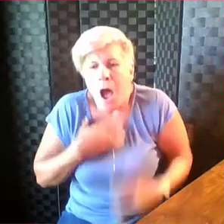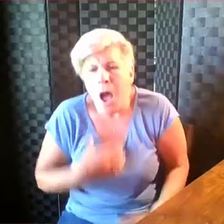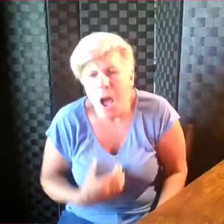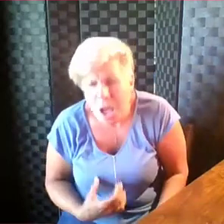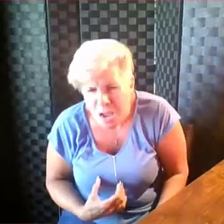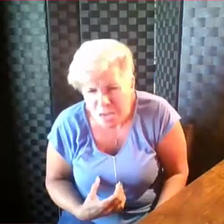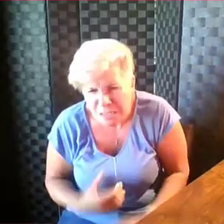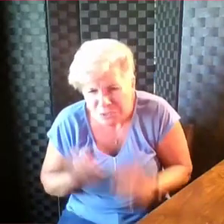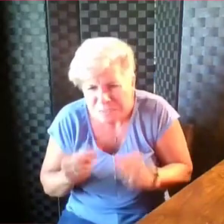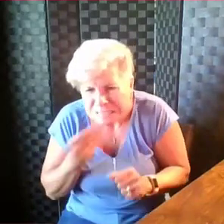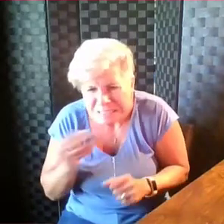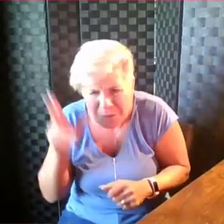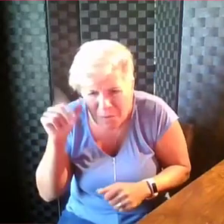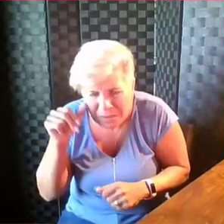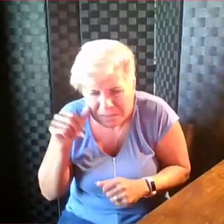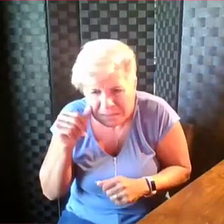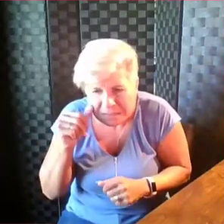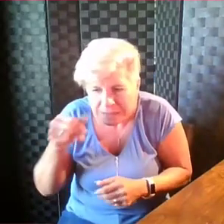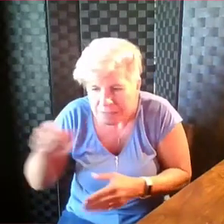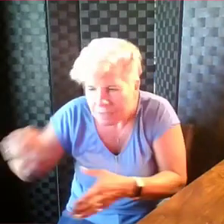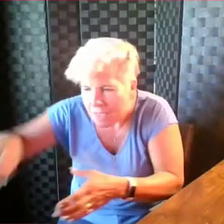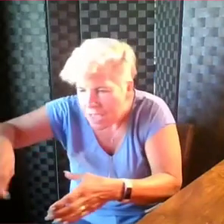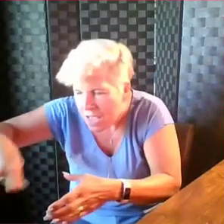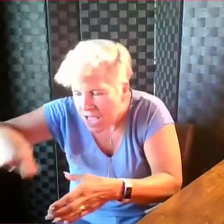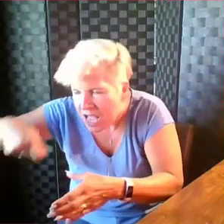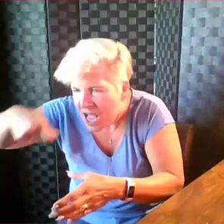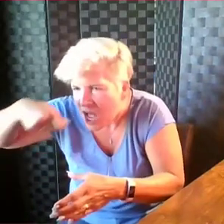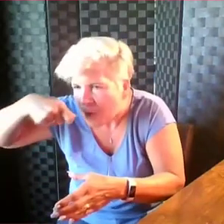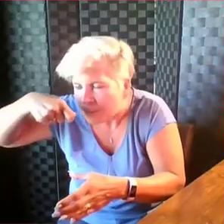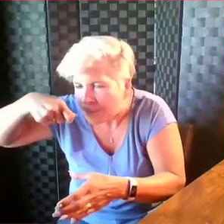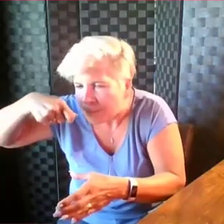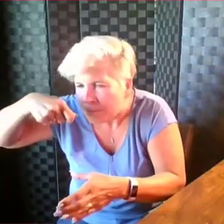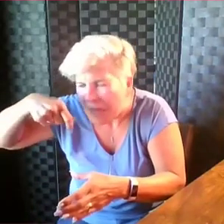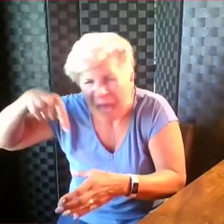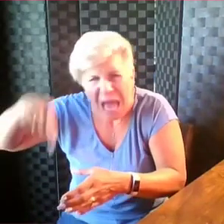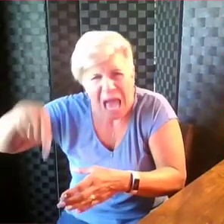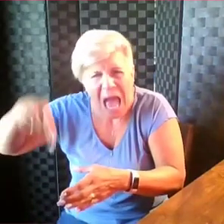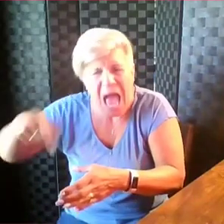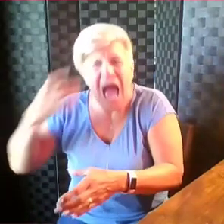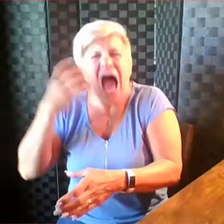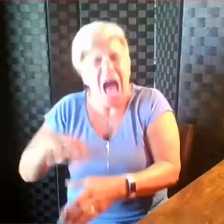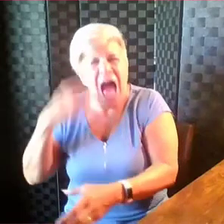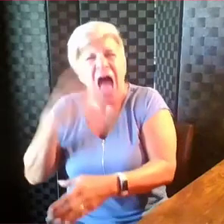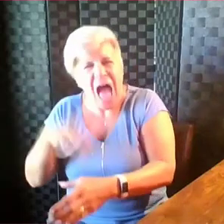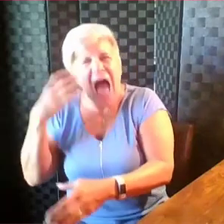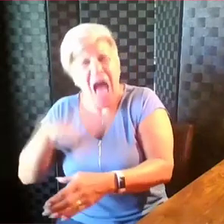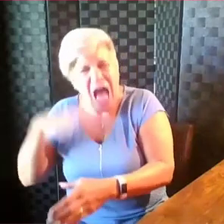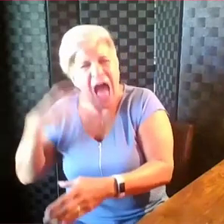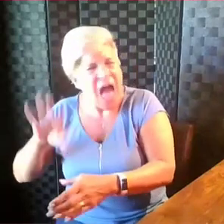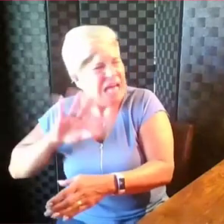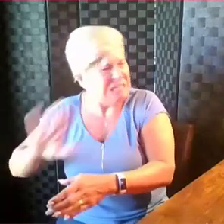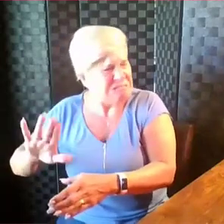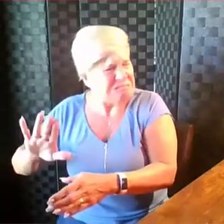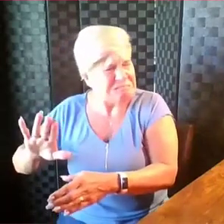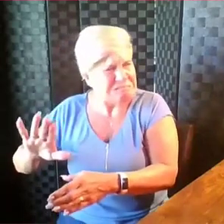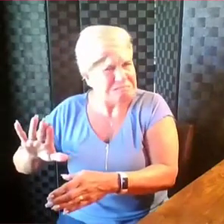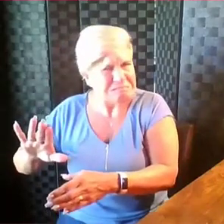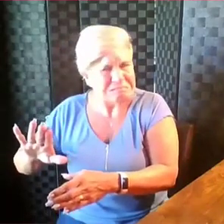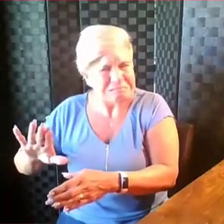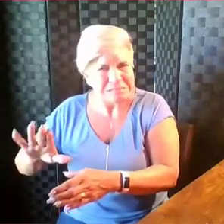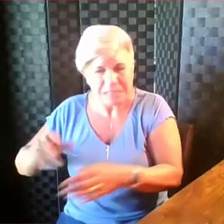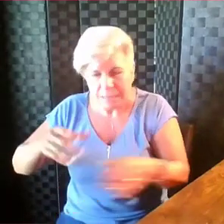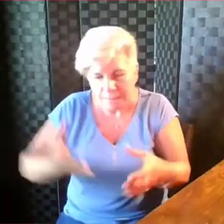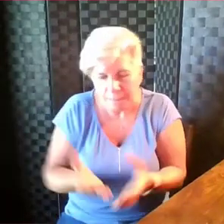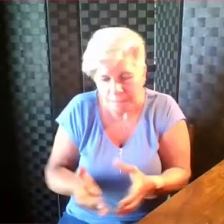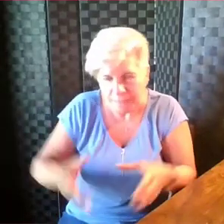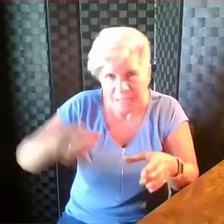the first bowl. "This porridge is too hot," she exclaimed. So she tasted the porridge from the second bowl.